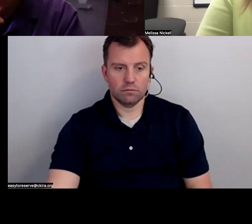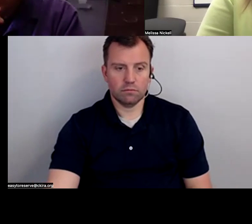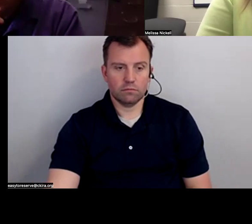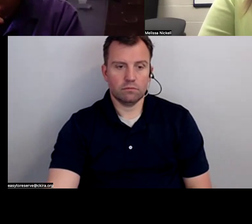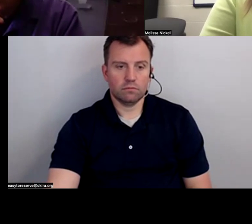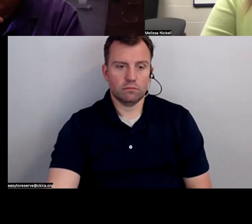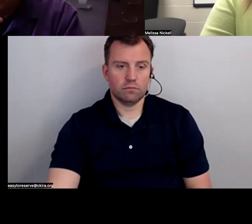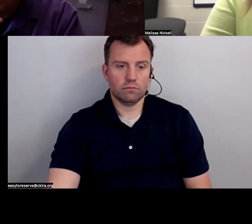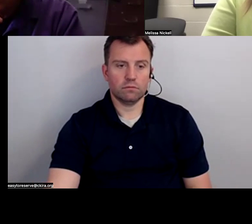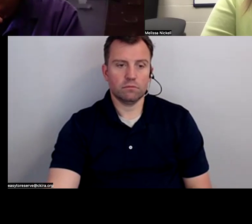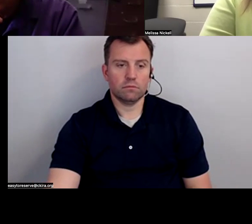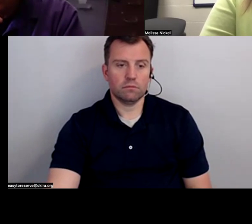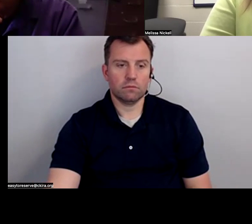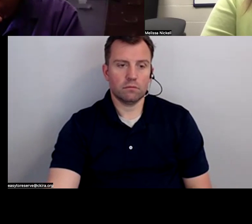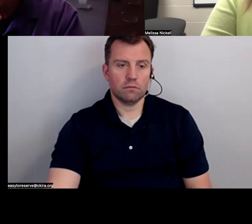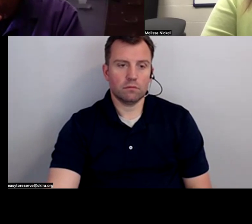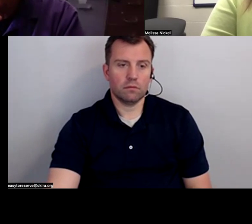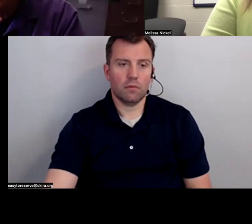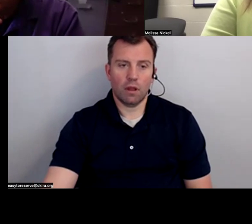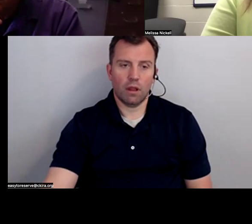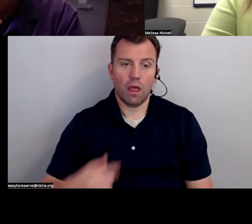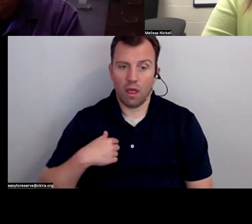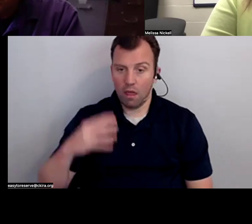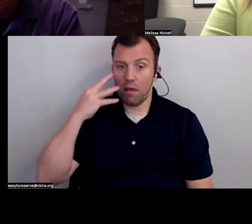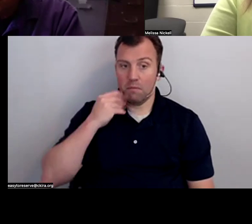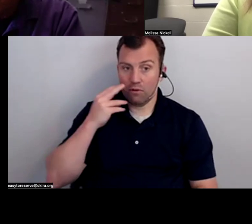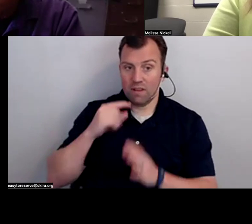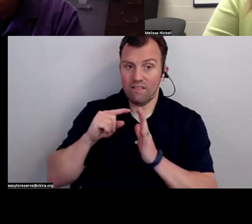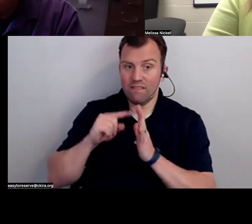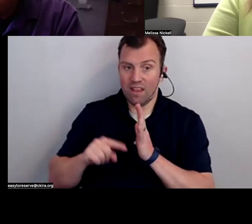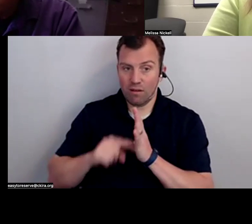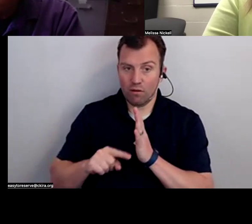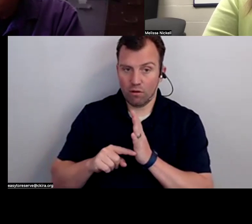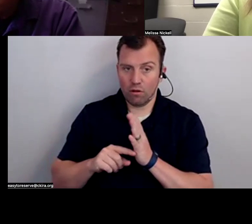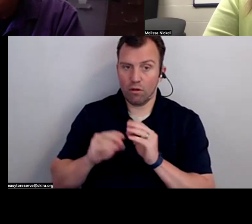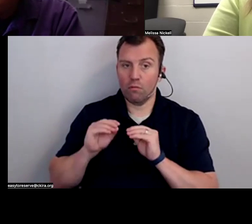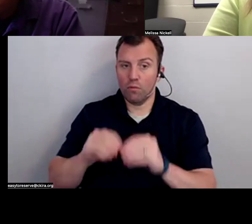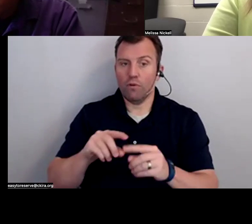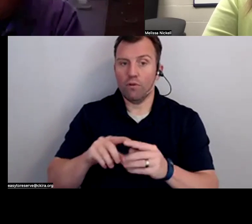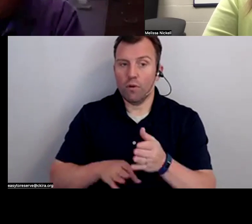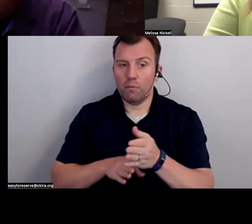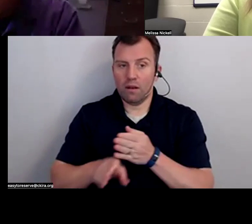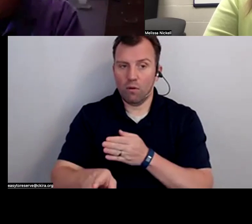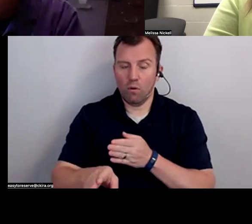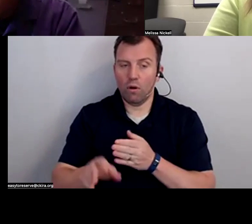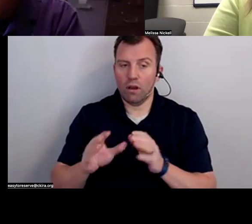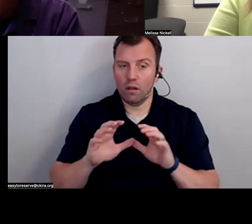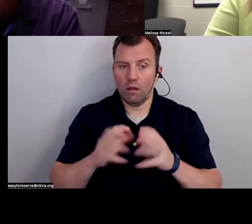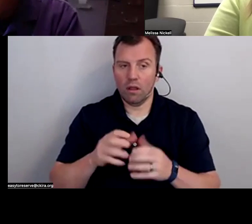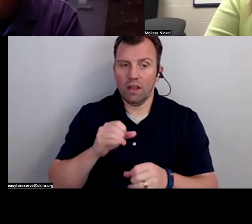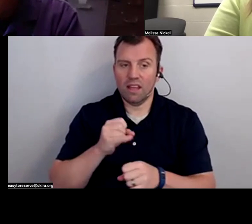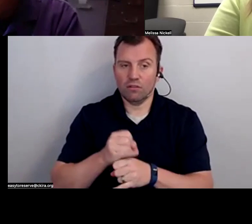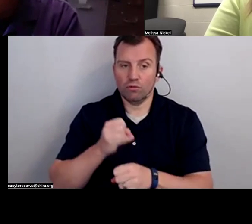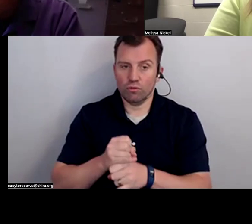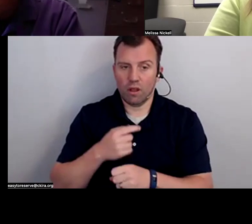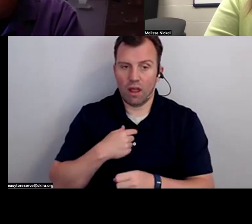Okay, the next question says, I'm an experienced investigator moving into a minority institution. I've had small funding